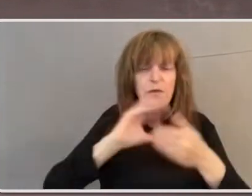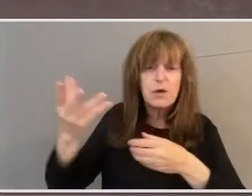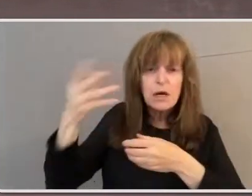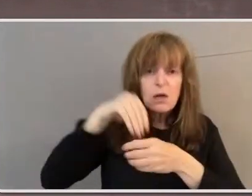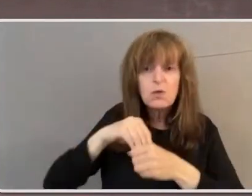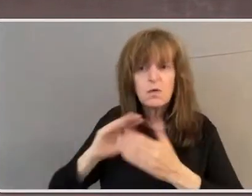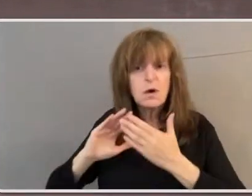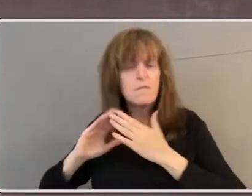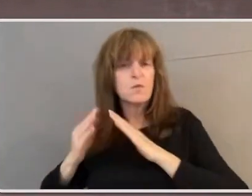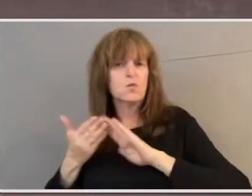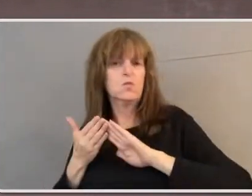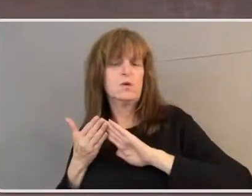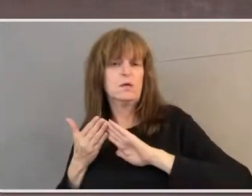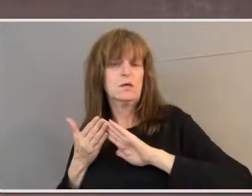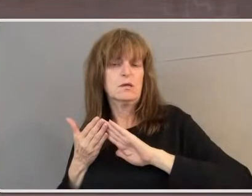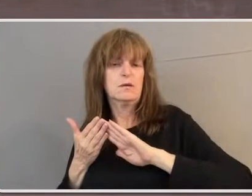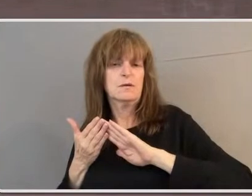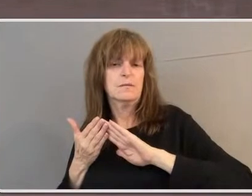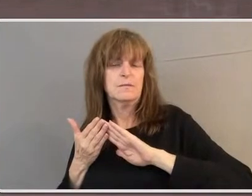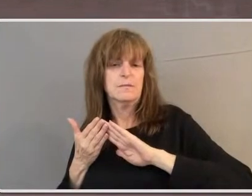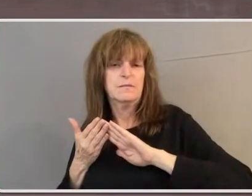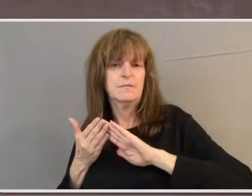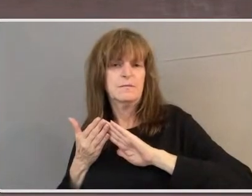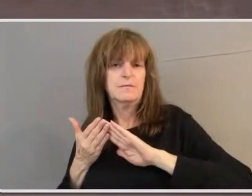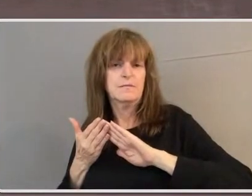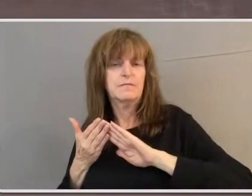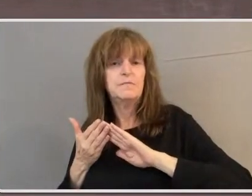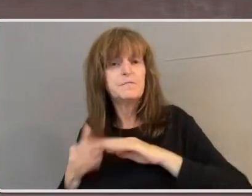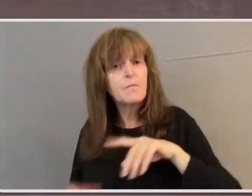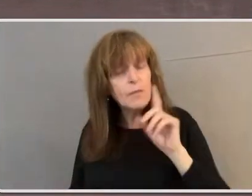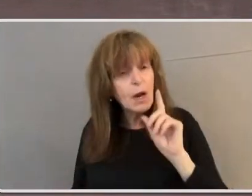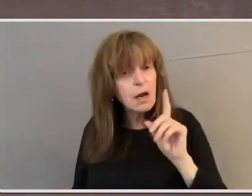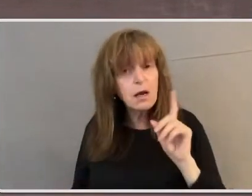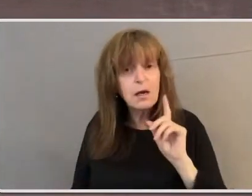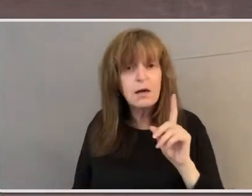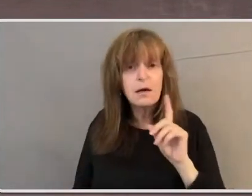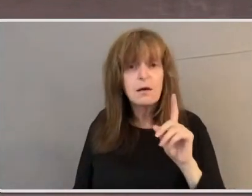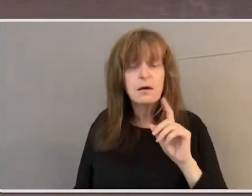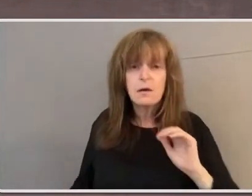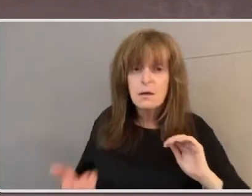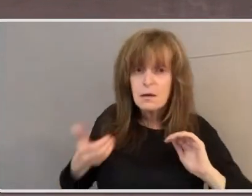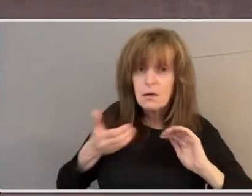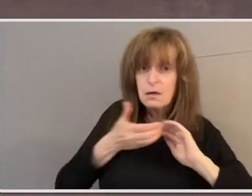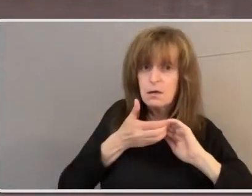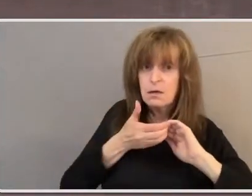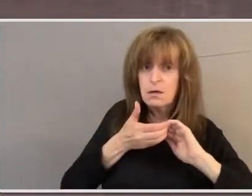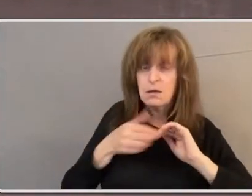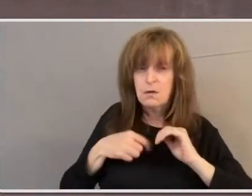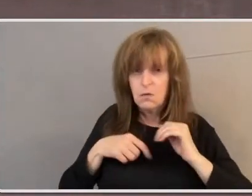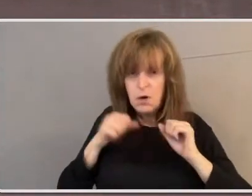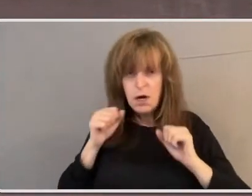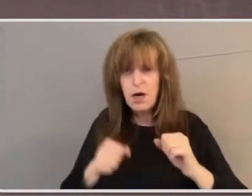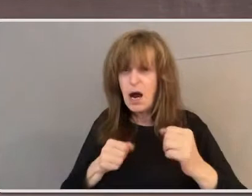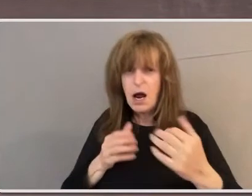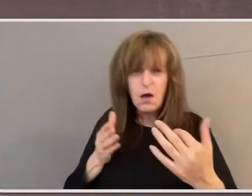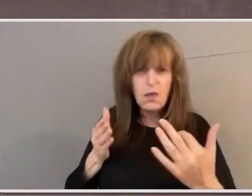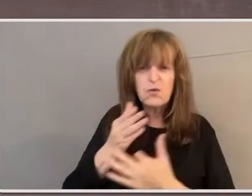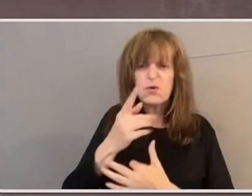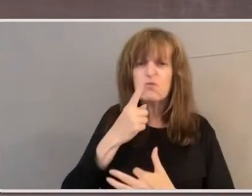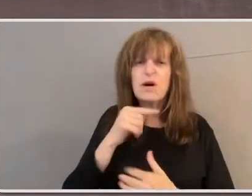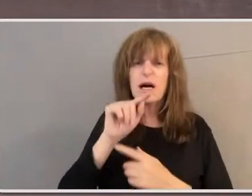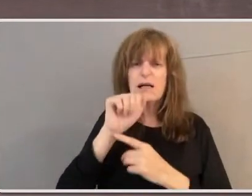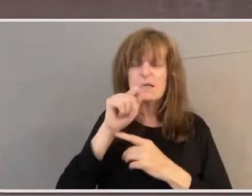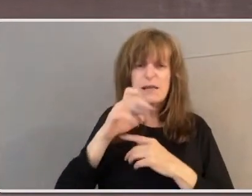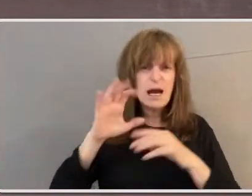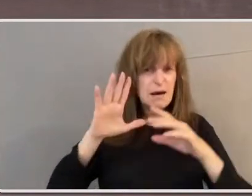But together, we can cut through the red tape, we can standardize processes, and speed up development